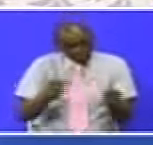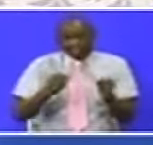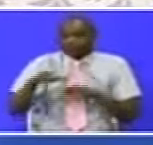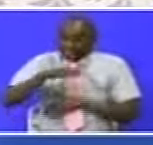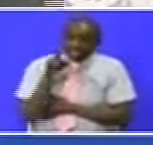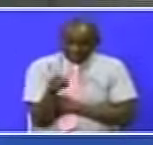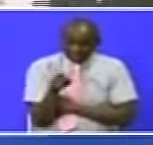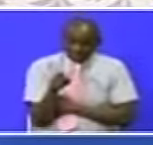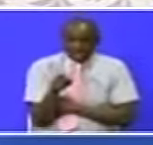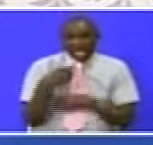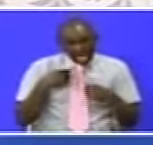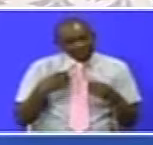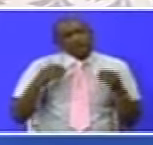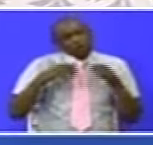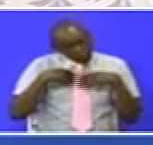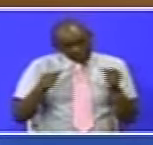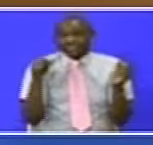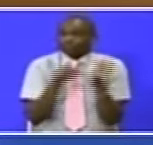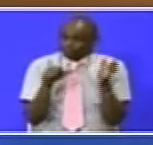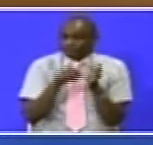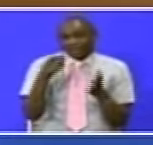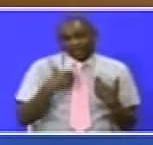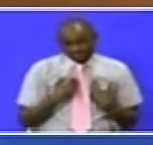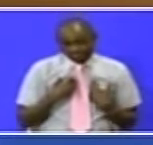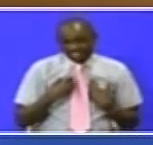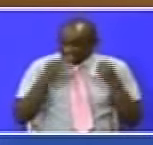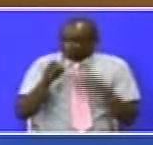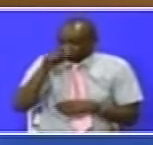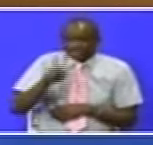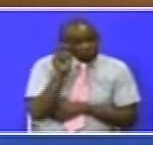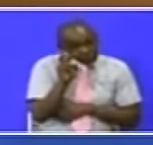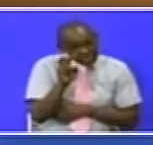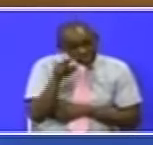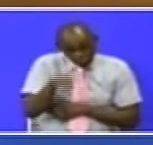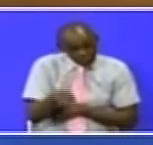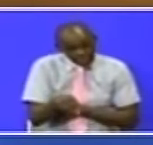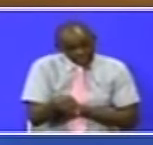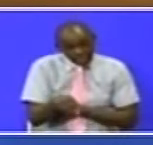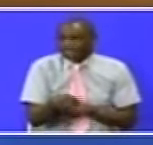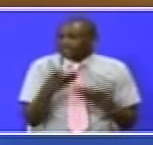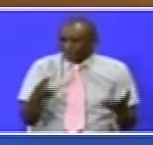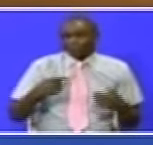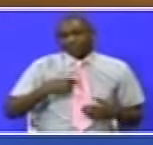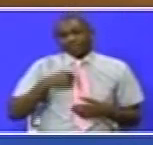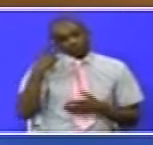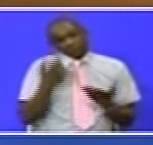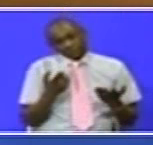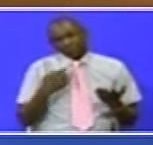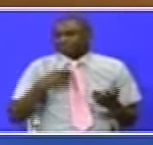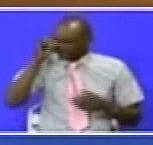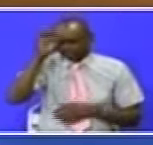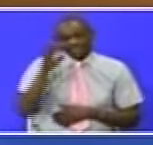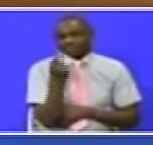industry presently rocked with a major confidence crisis. If you look at today, it was very exciting. For me, I was actually pleasantly